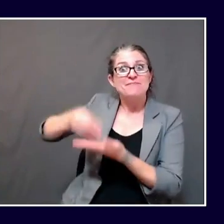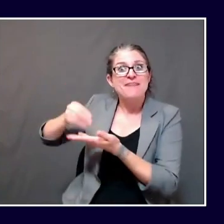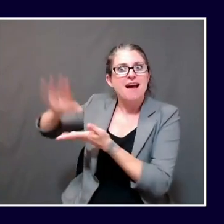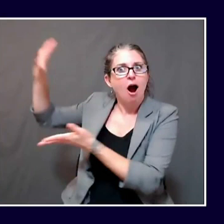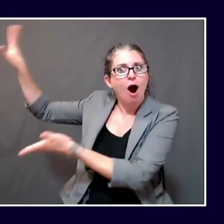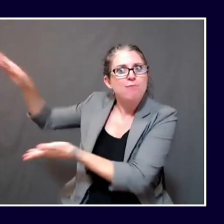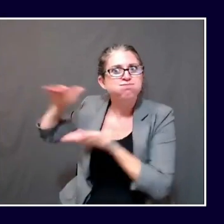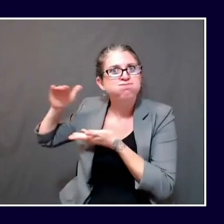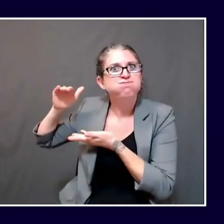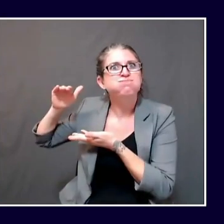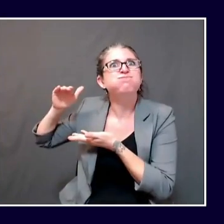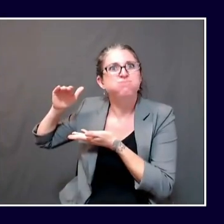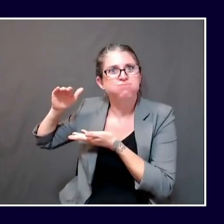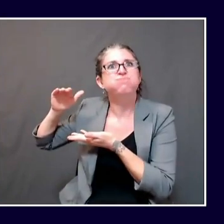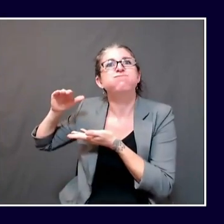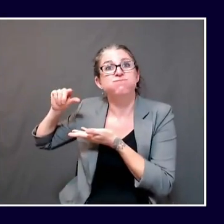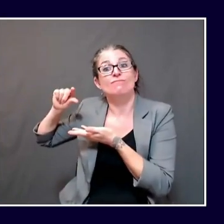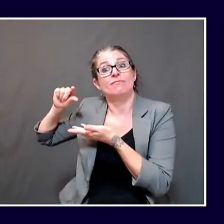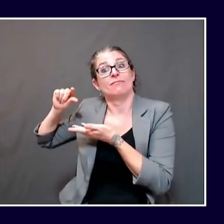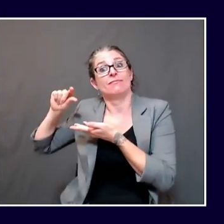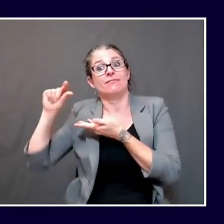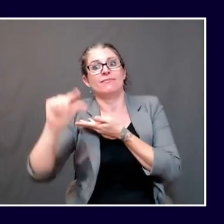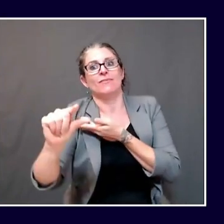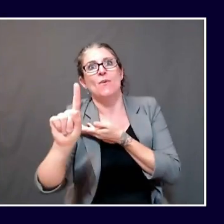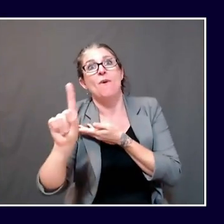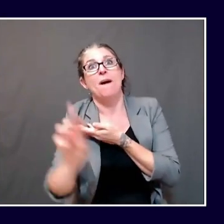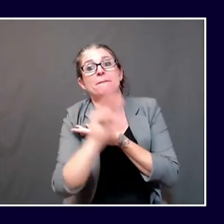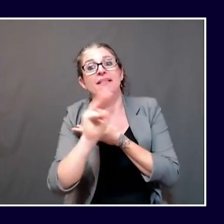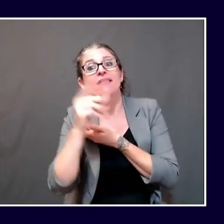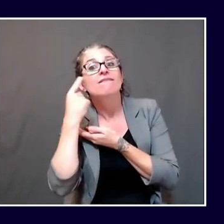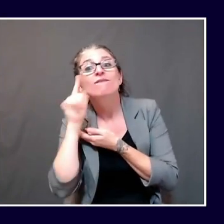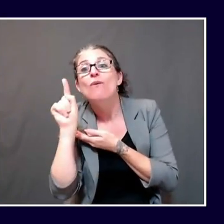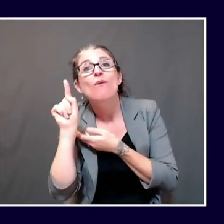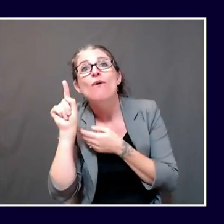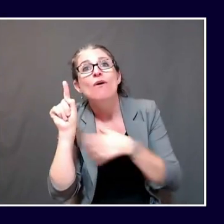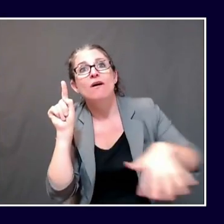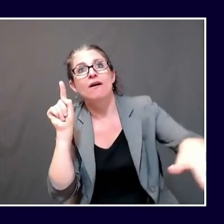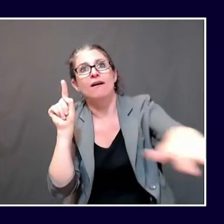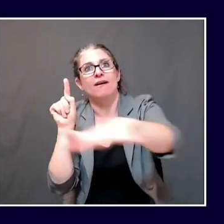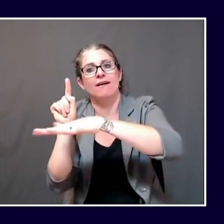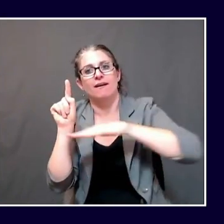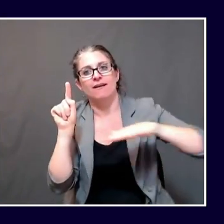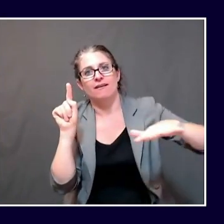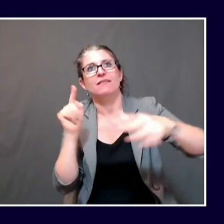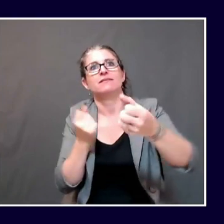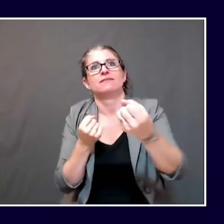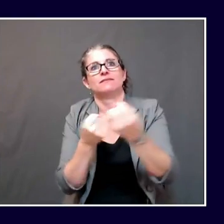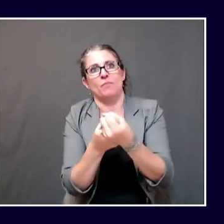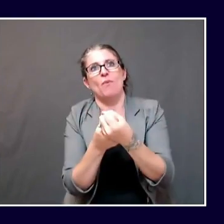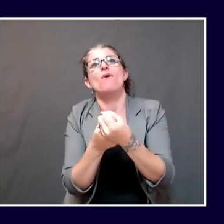infection prevention and control in congregate care settings in response to the COVID-19 pandemic.